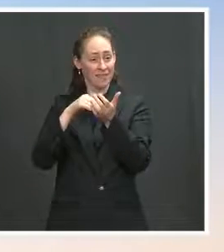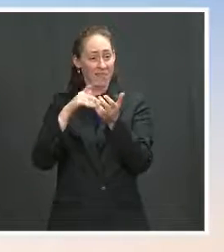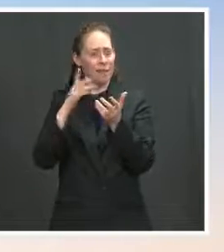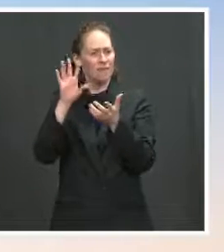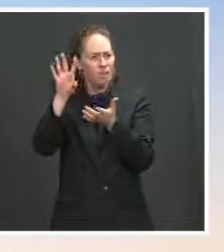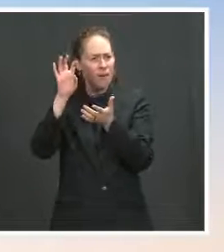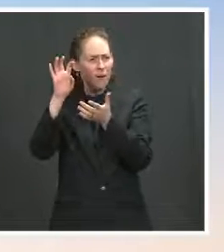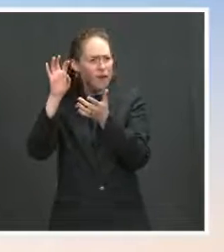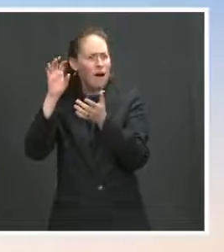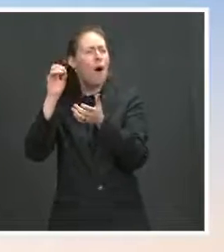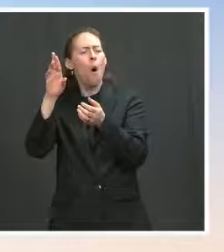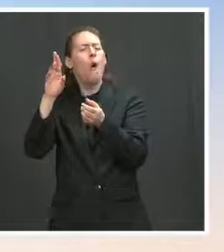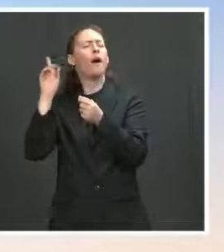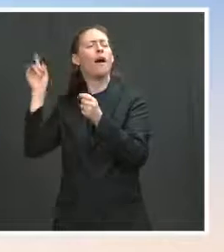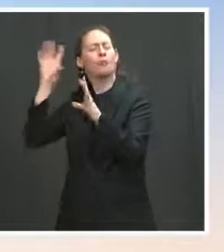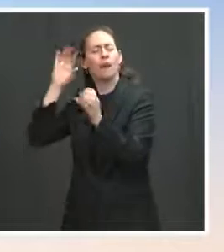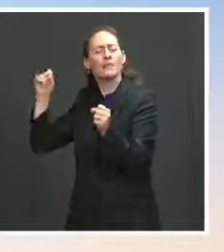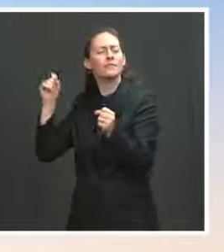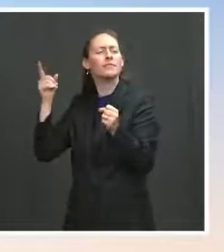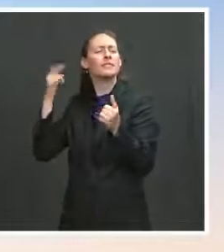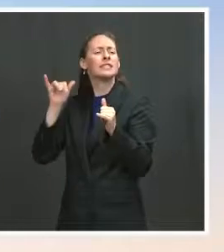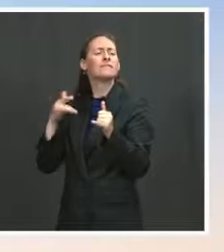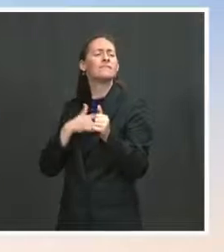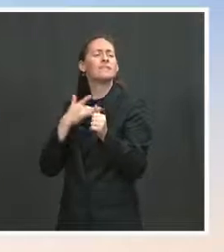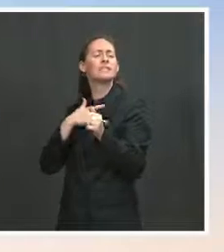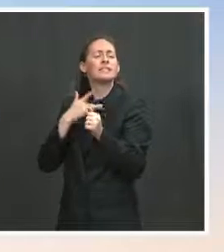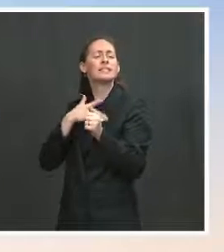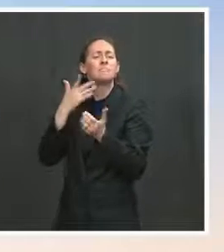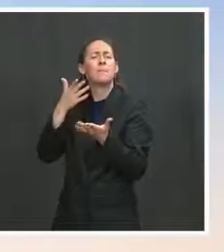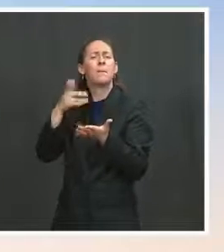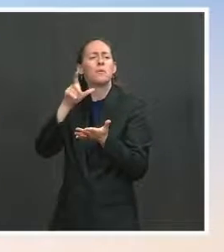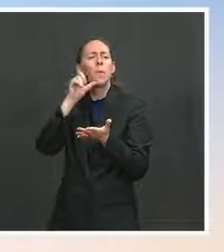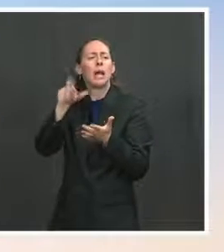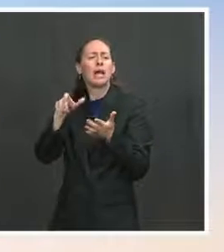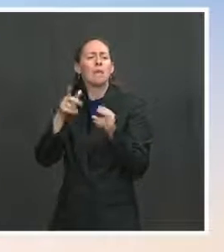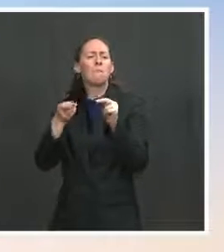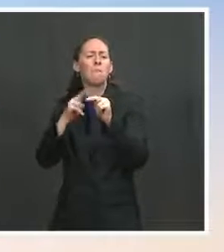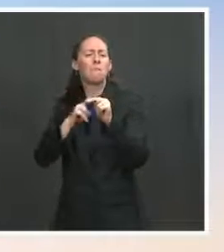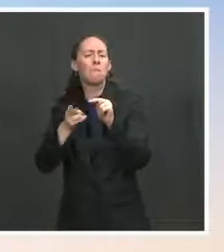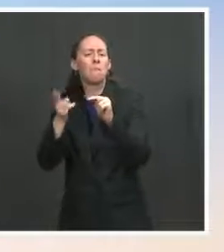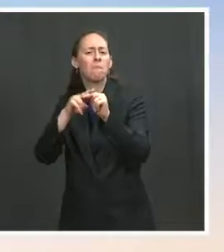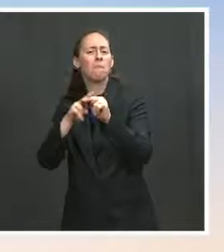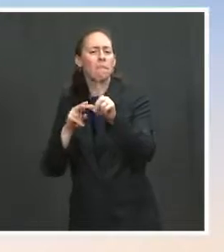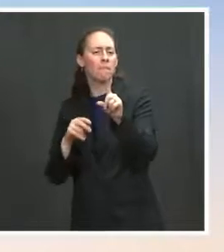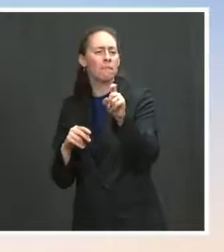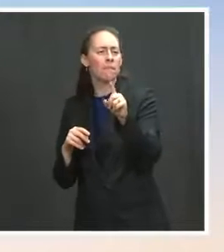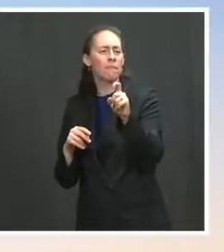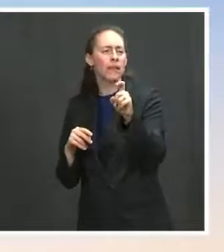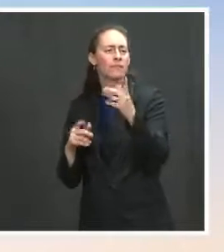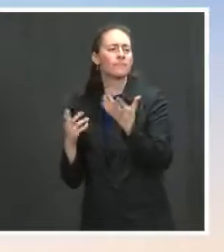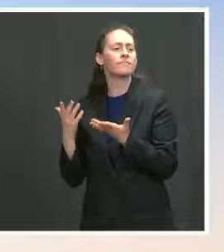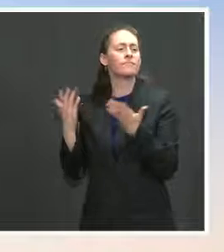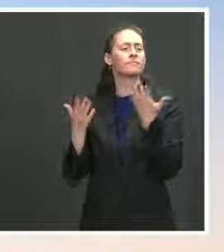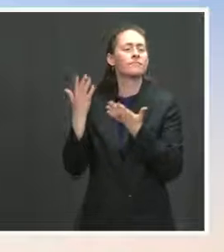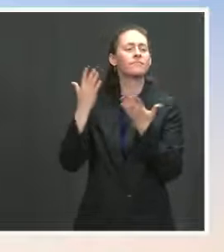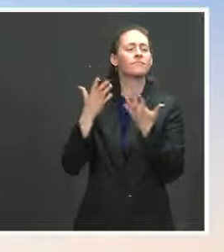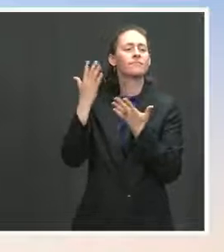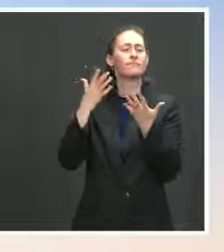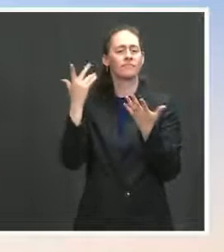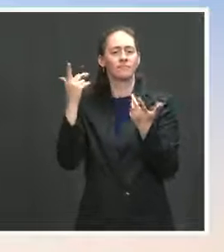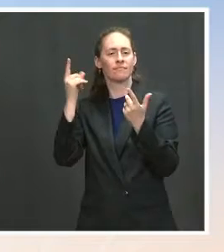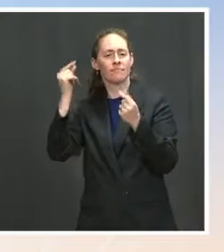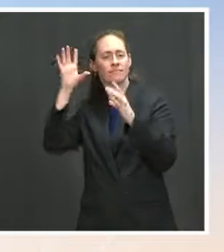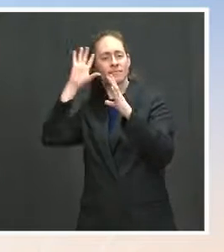believe that maybe this is not necessary at all? I'm not talking about whether you're for it or not. I'm asking you if he still feels that those hikes